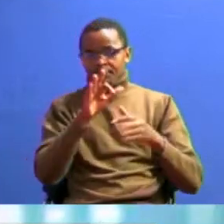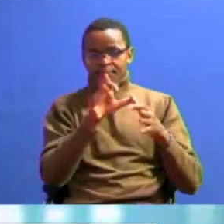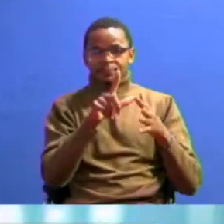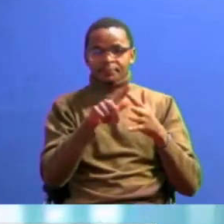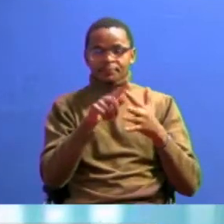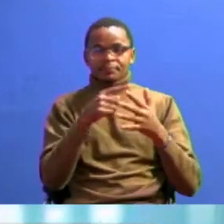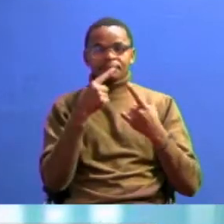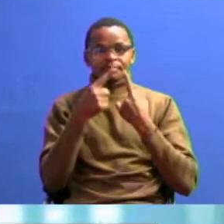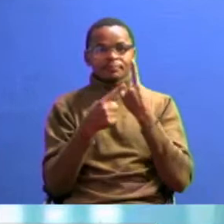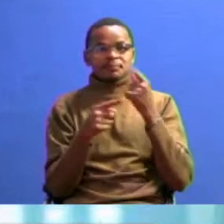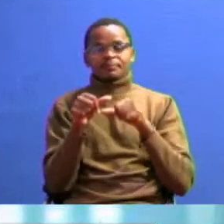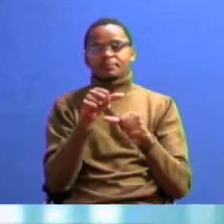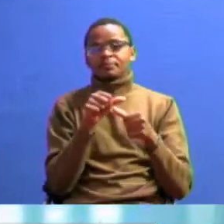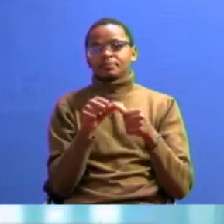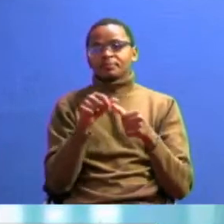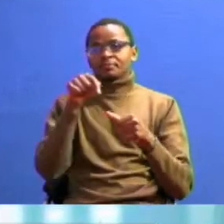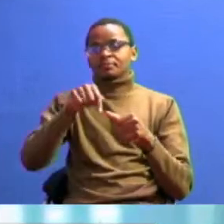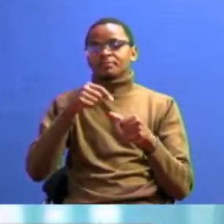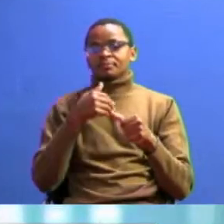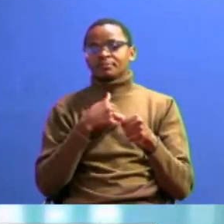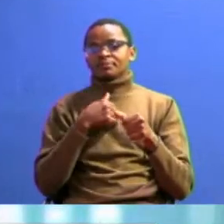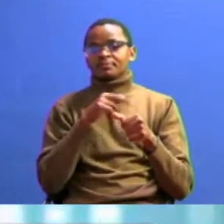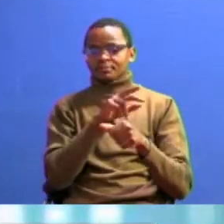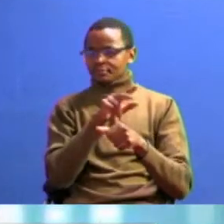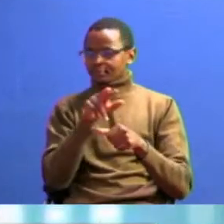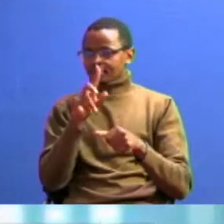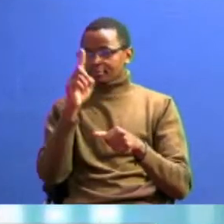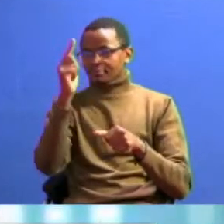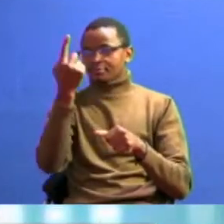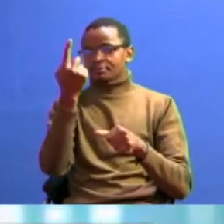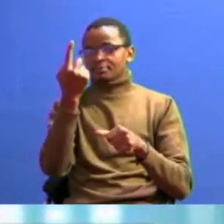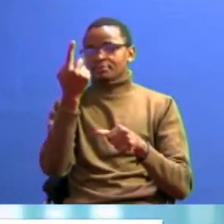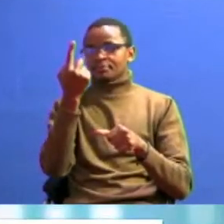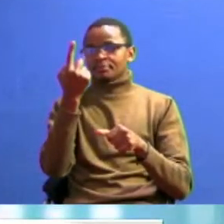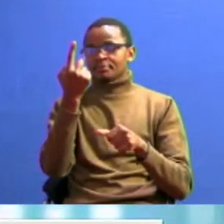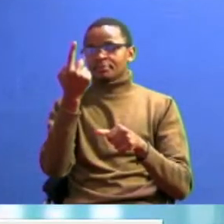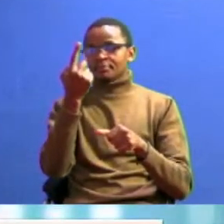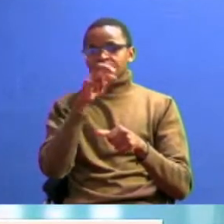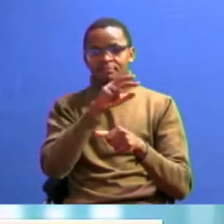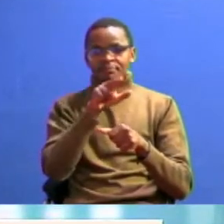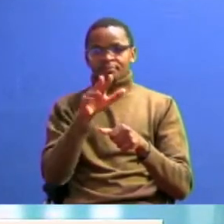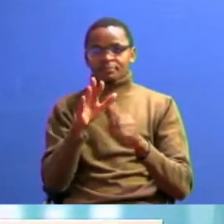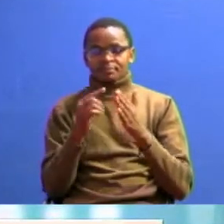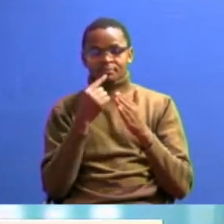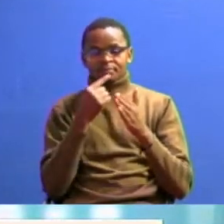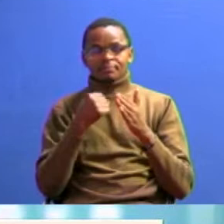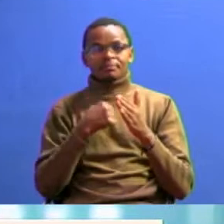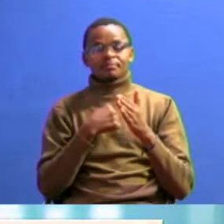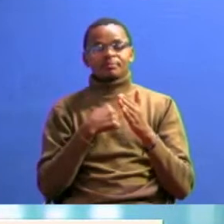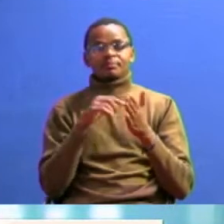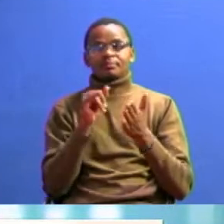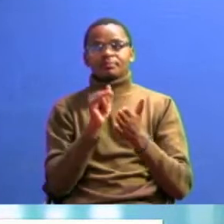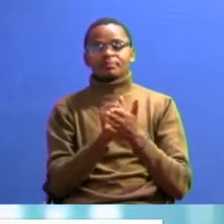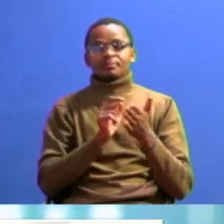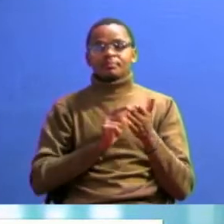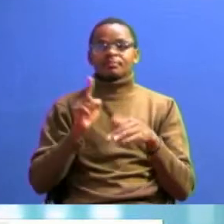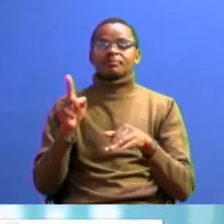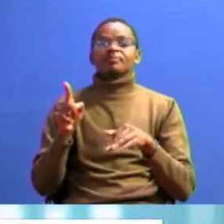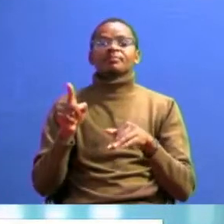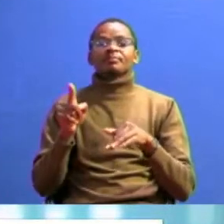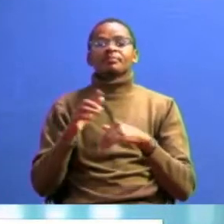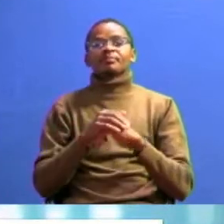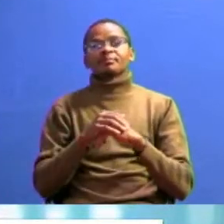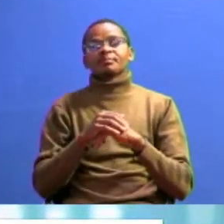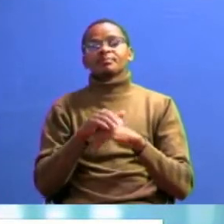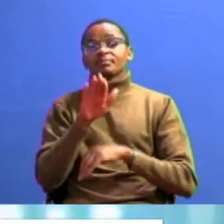speaking about it, in fact, today, when we had the walk, one of the workers came and told me that she's actually